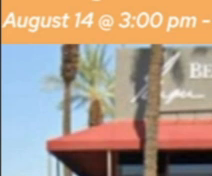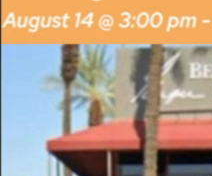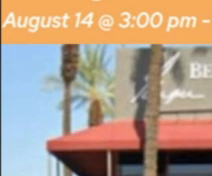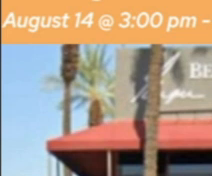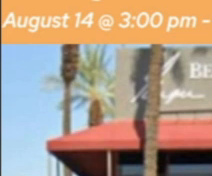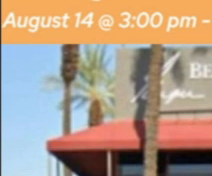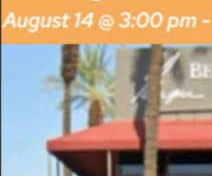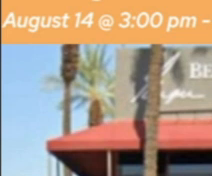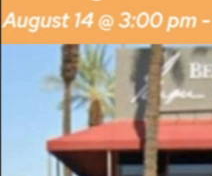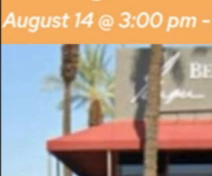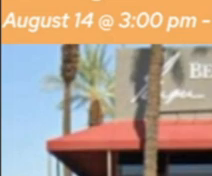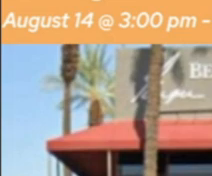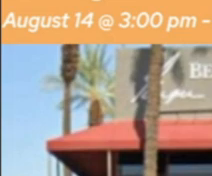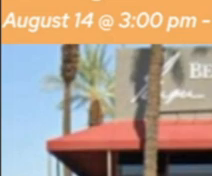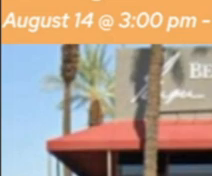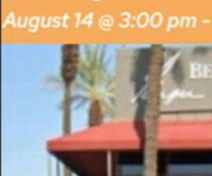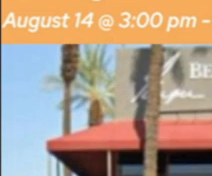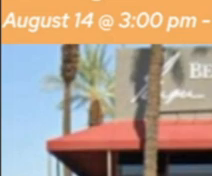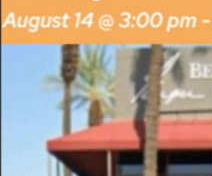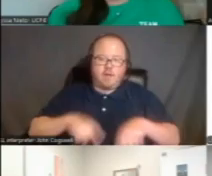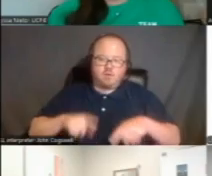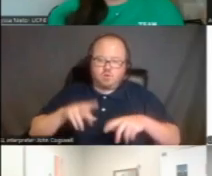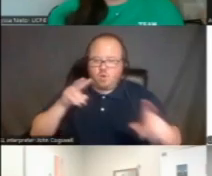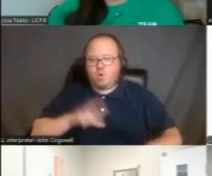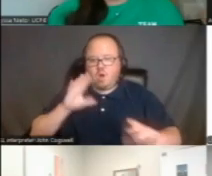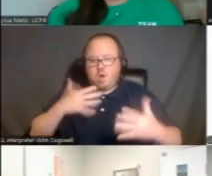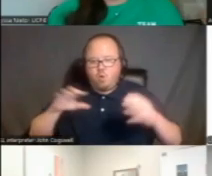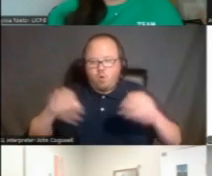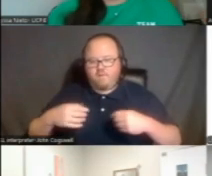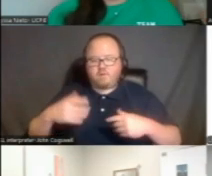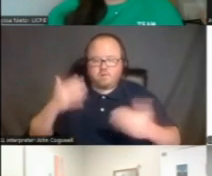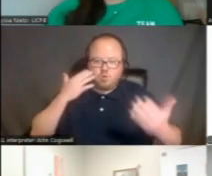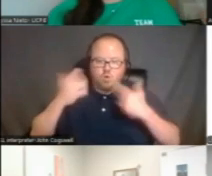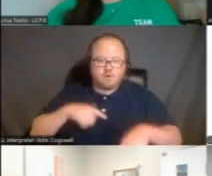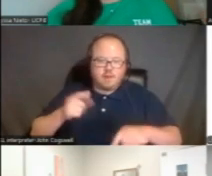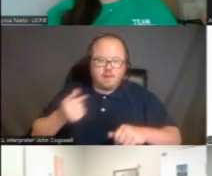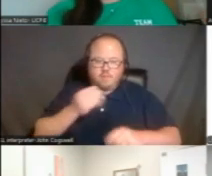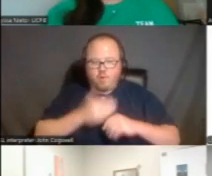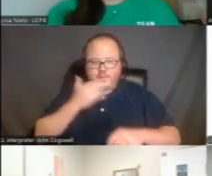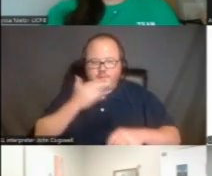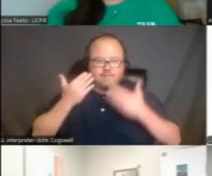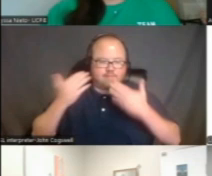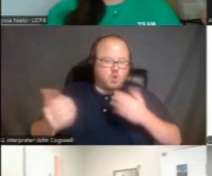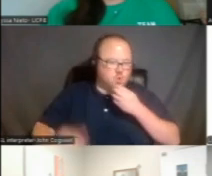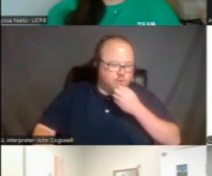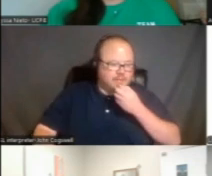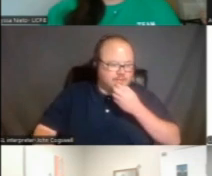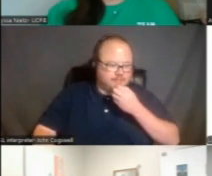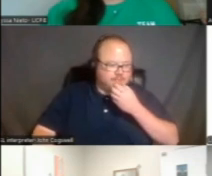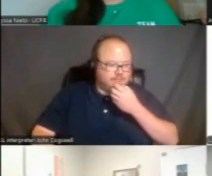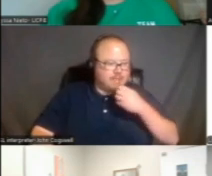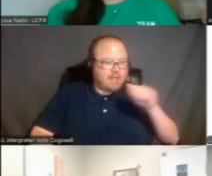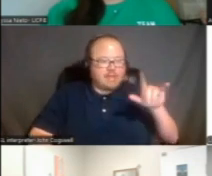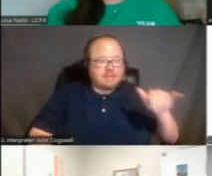partners can come and join and, um, take a look at our office and get to know us a little bit better. Thank you. And Alyssa,